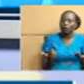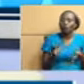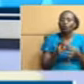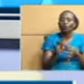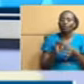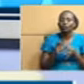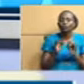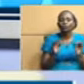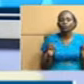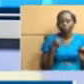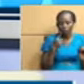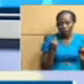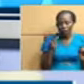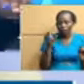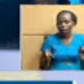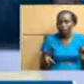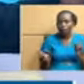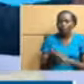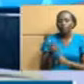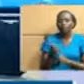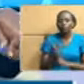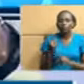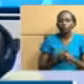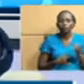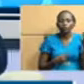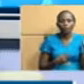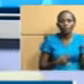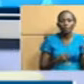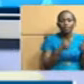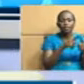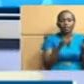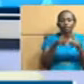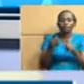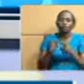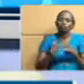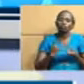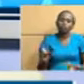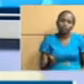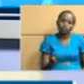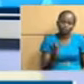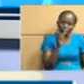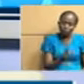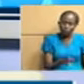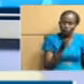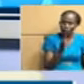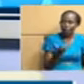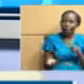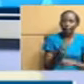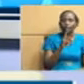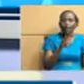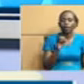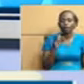would even find one individual benefiting from 3 different available grants. So the person who's getting 100